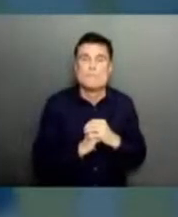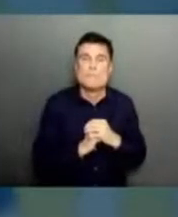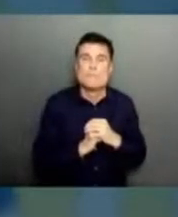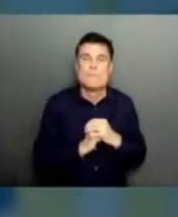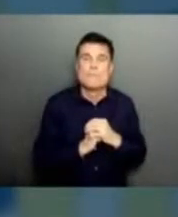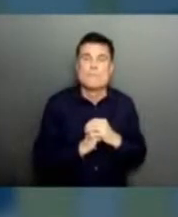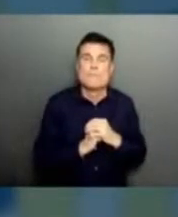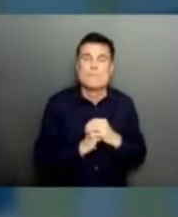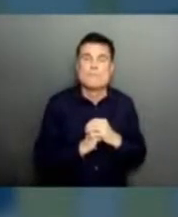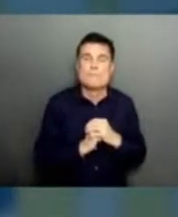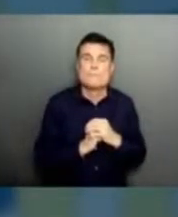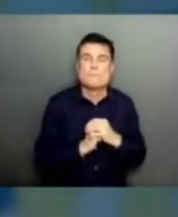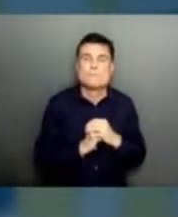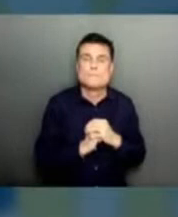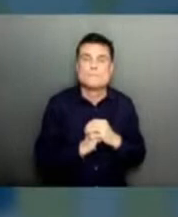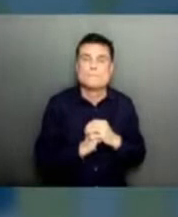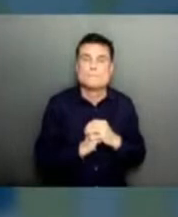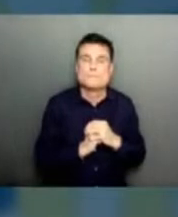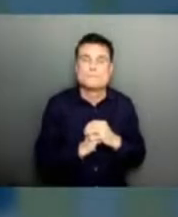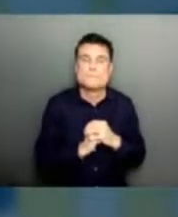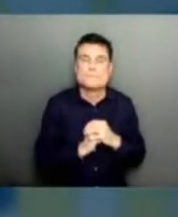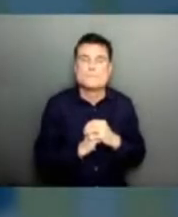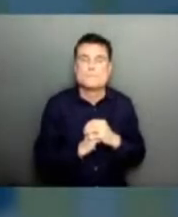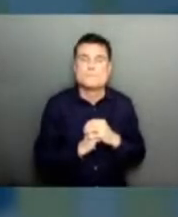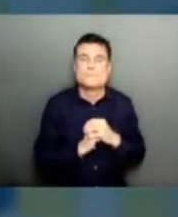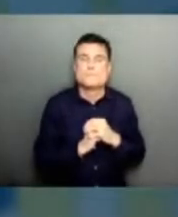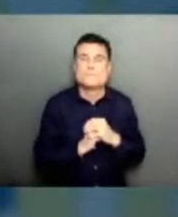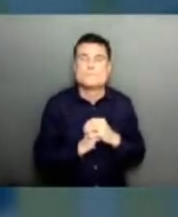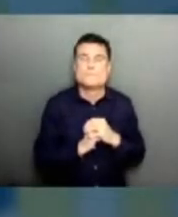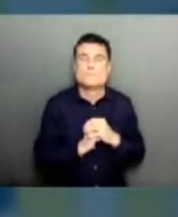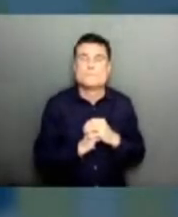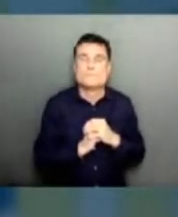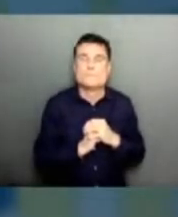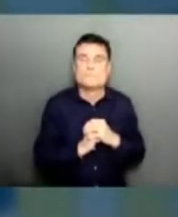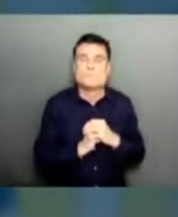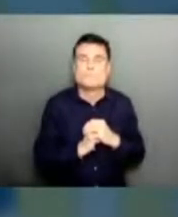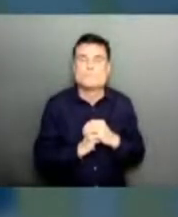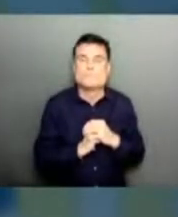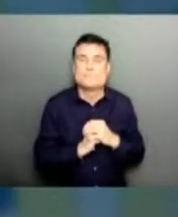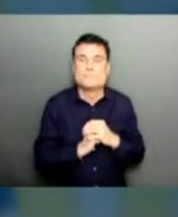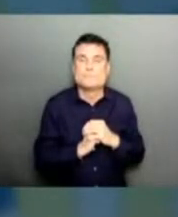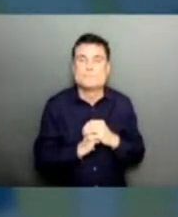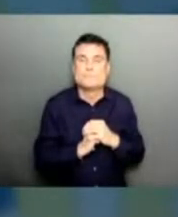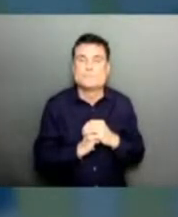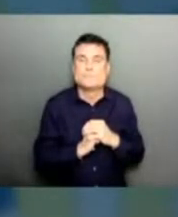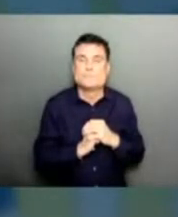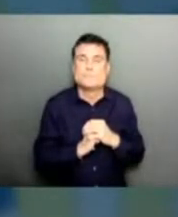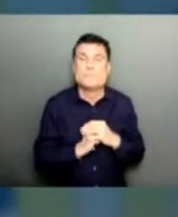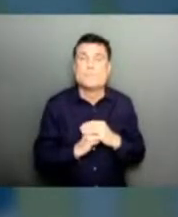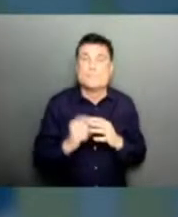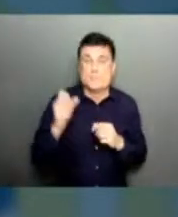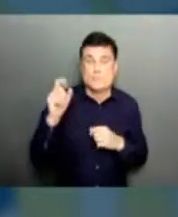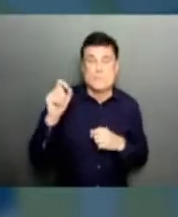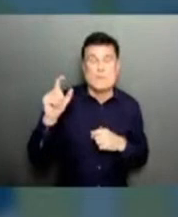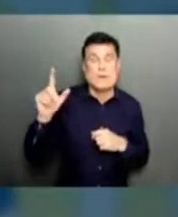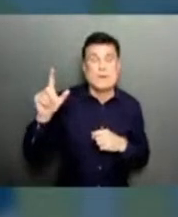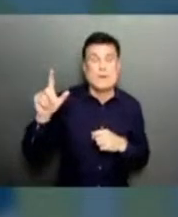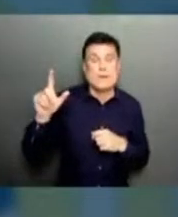384 schools. 1/3 of these were in the Surrey school district, and we know that